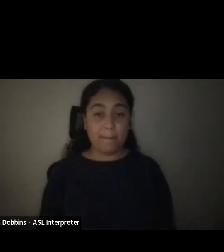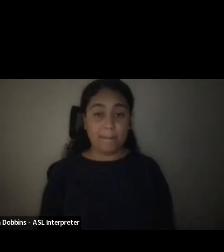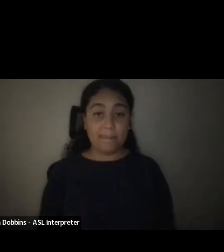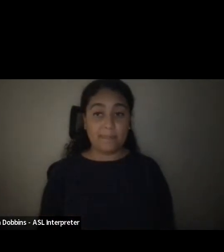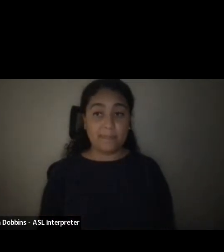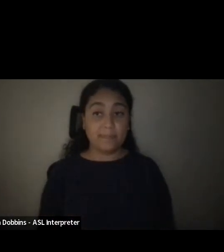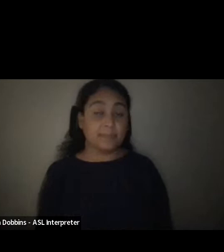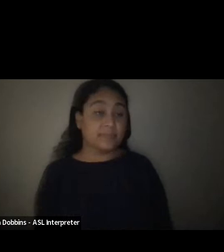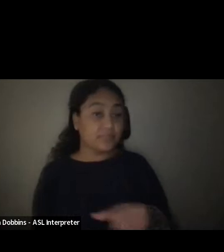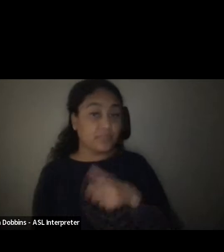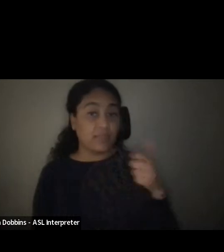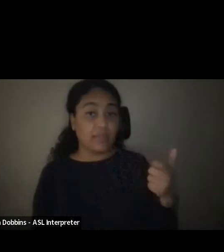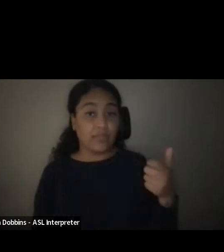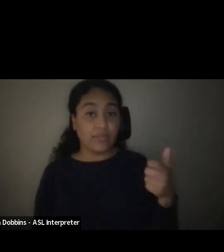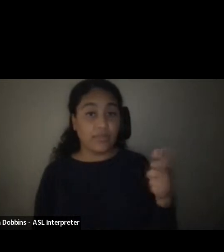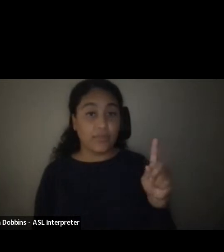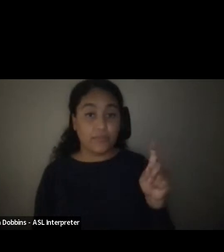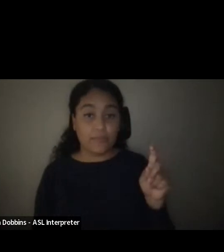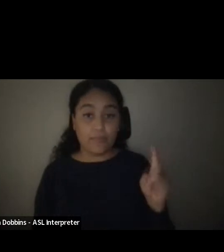Okay, are there any other